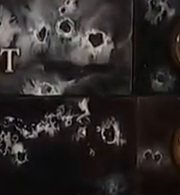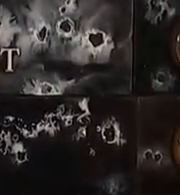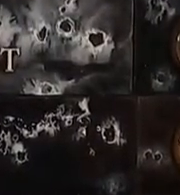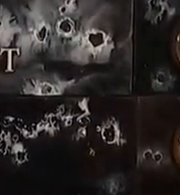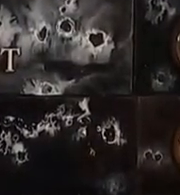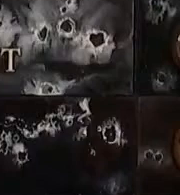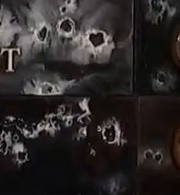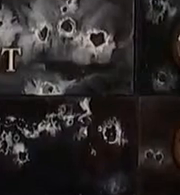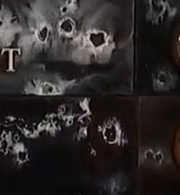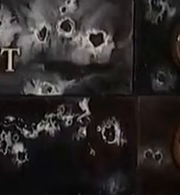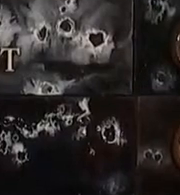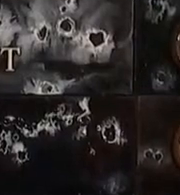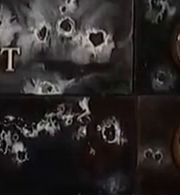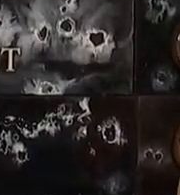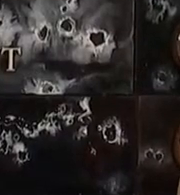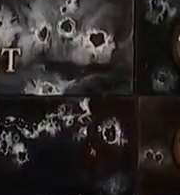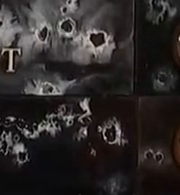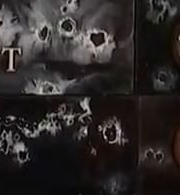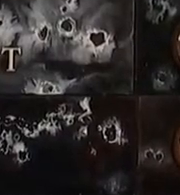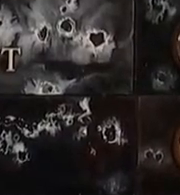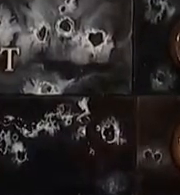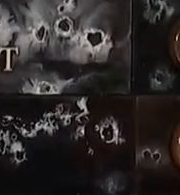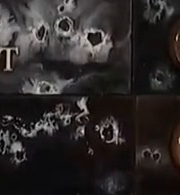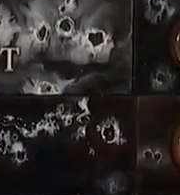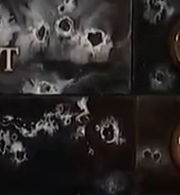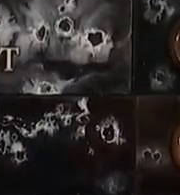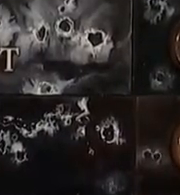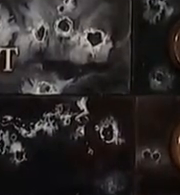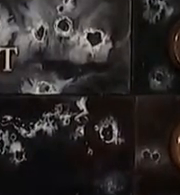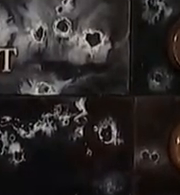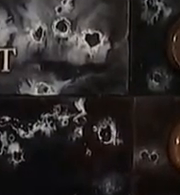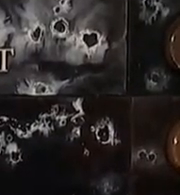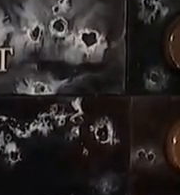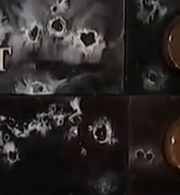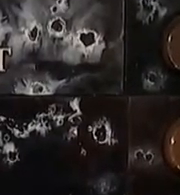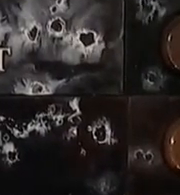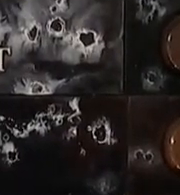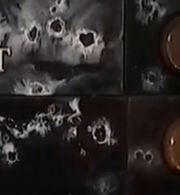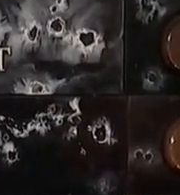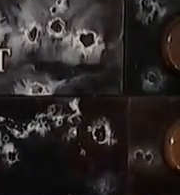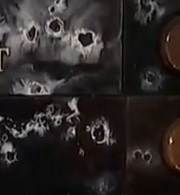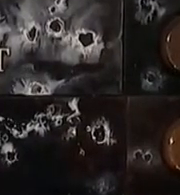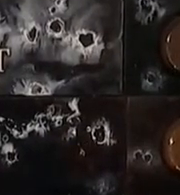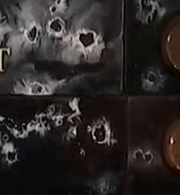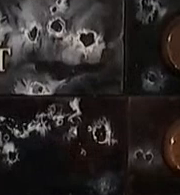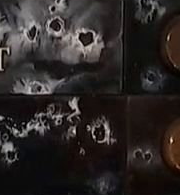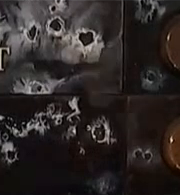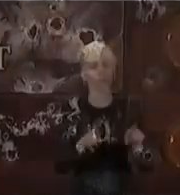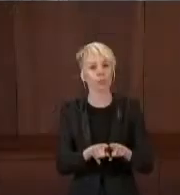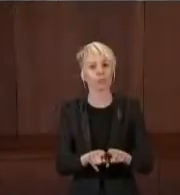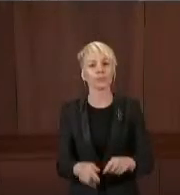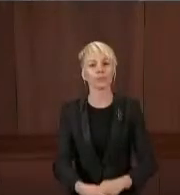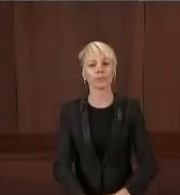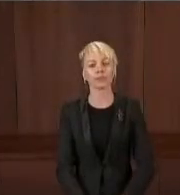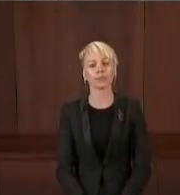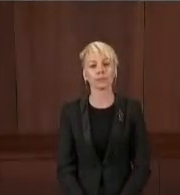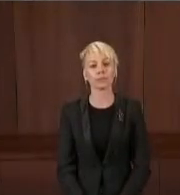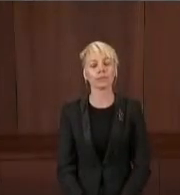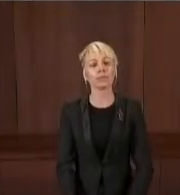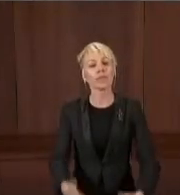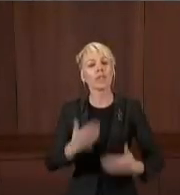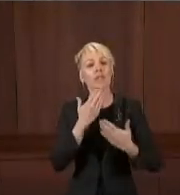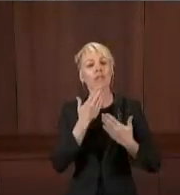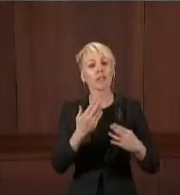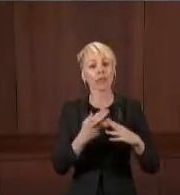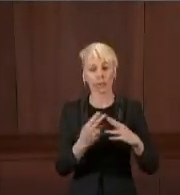Good morning and welcome to radio and television networks and online platforms across Australia. Thank you for joining